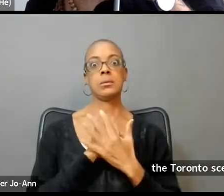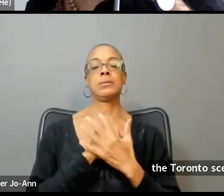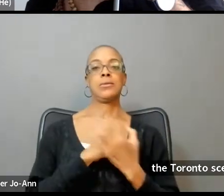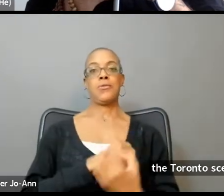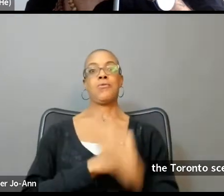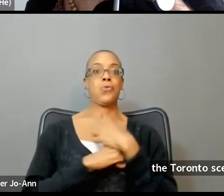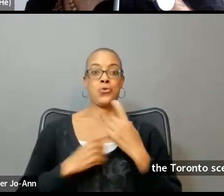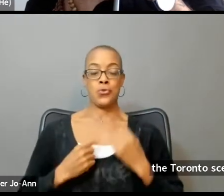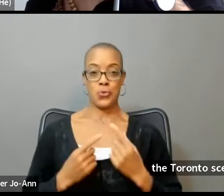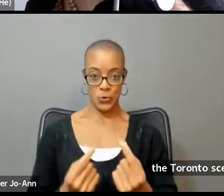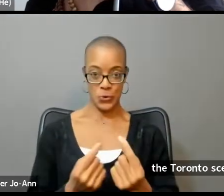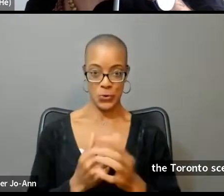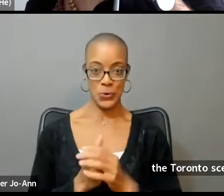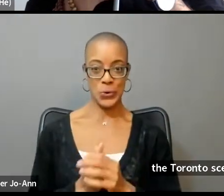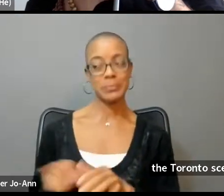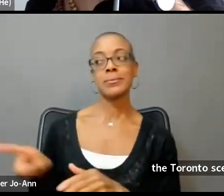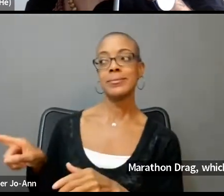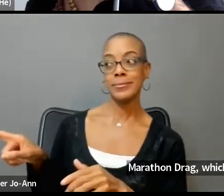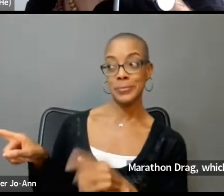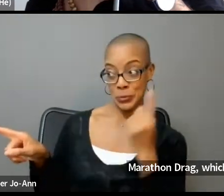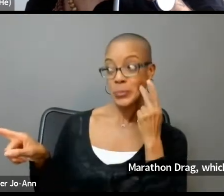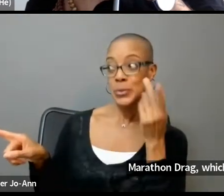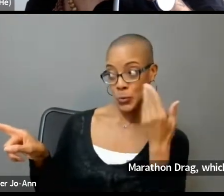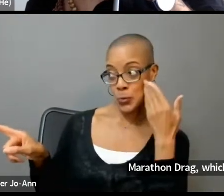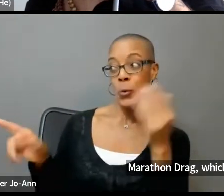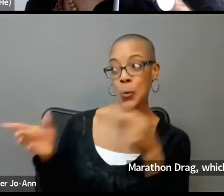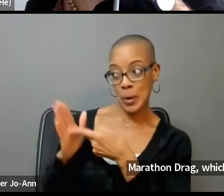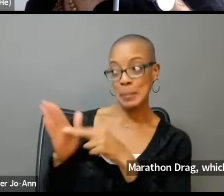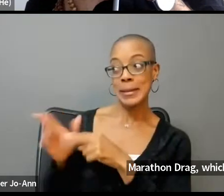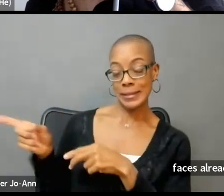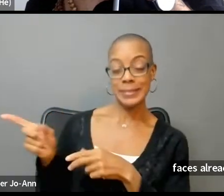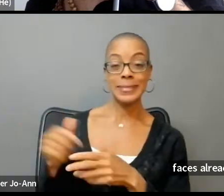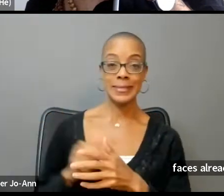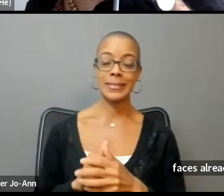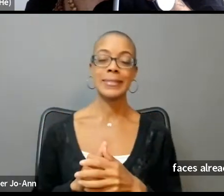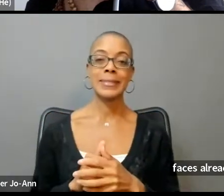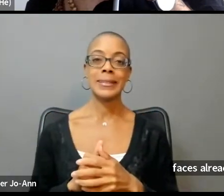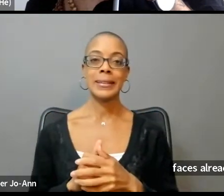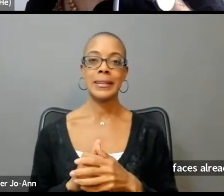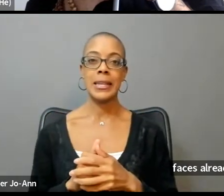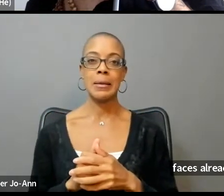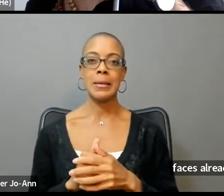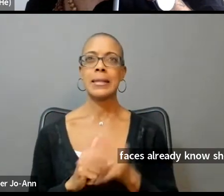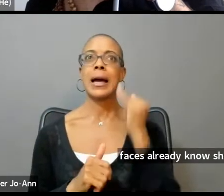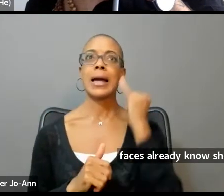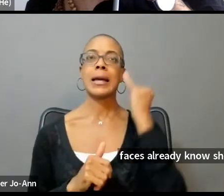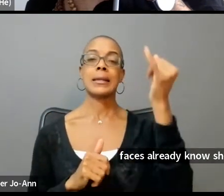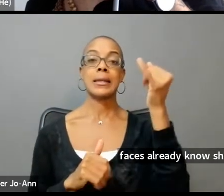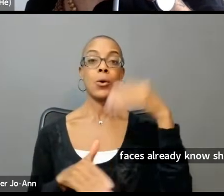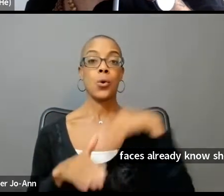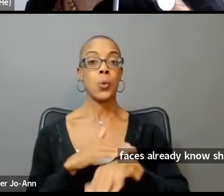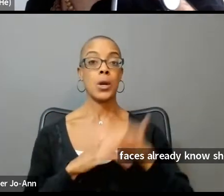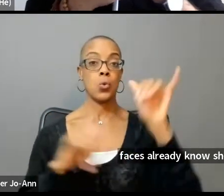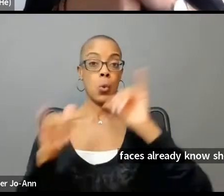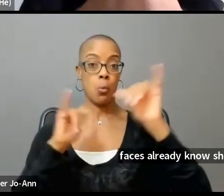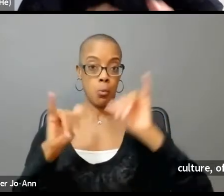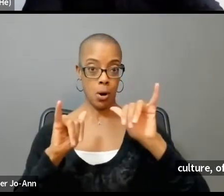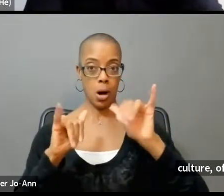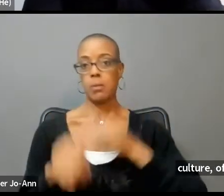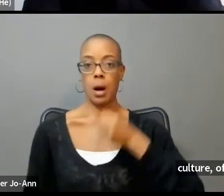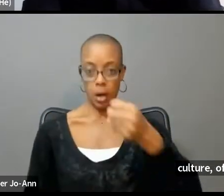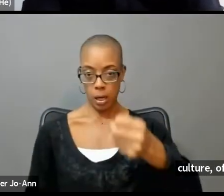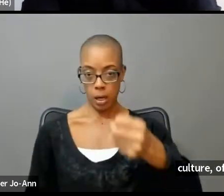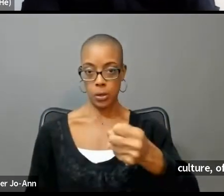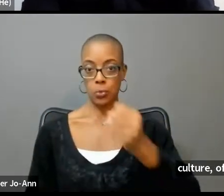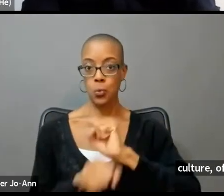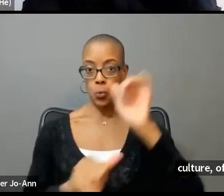already making faces, already knows, she knows exactly what I'm talking about. But this culture of going to a bar, being hired to work at a bar,